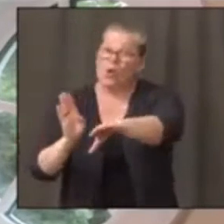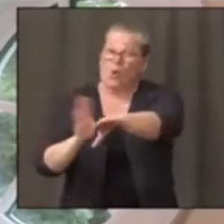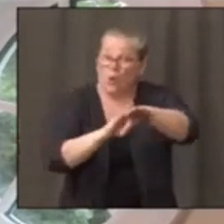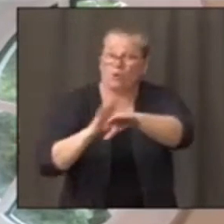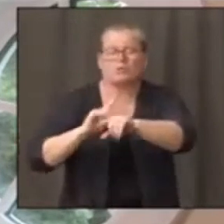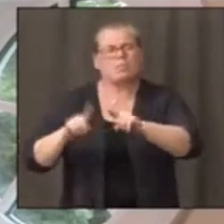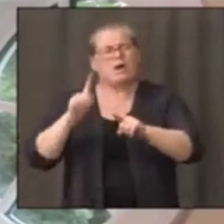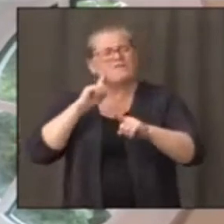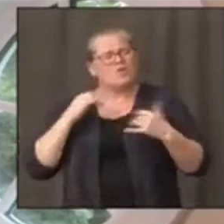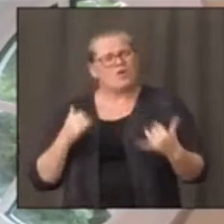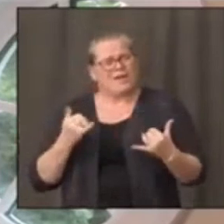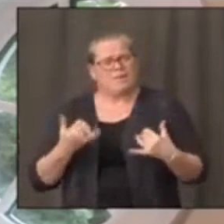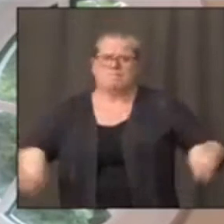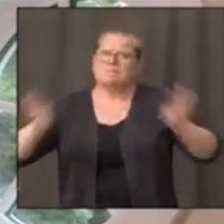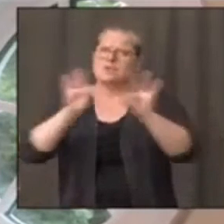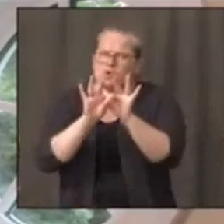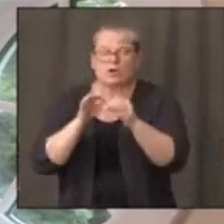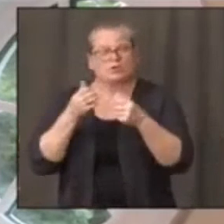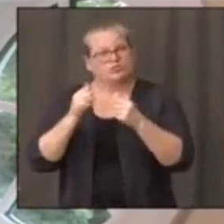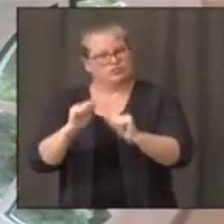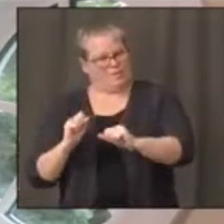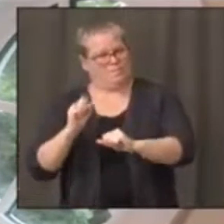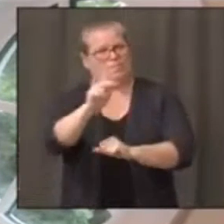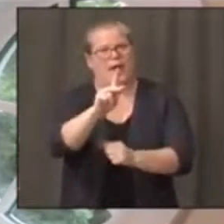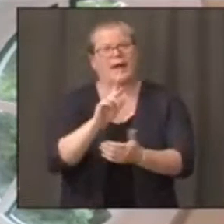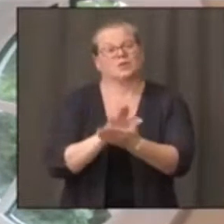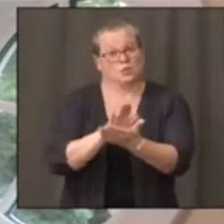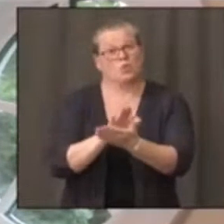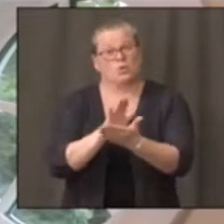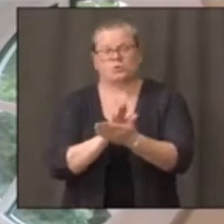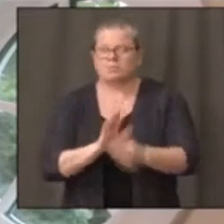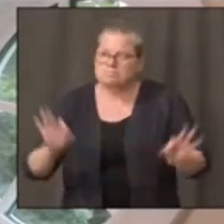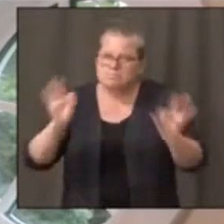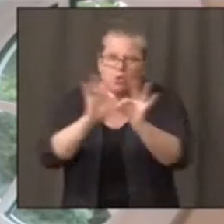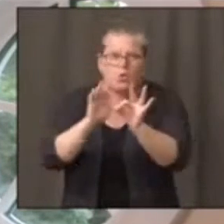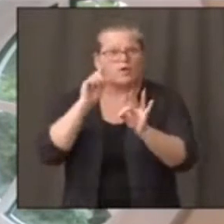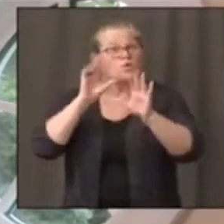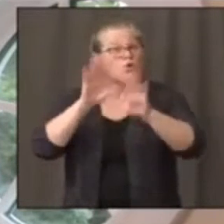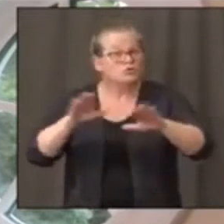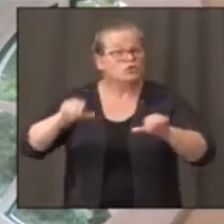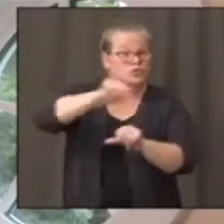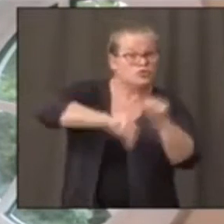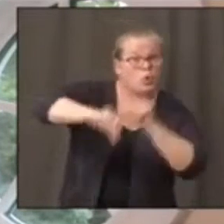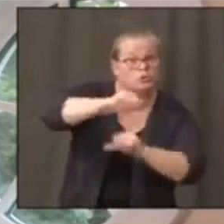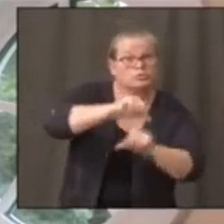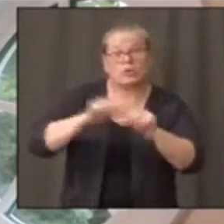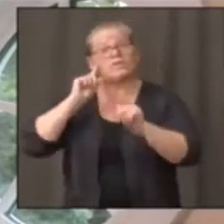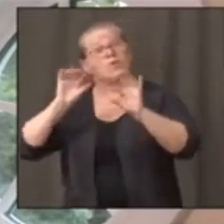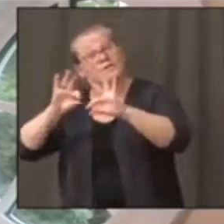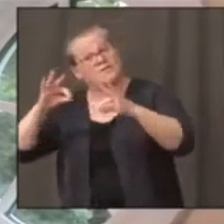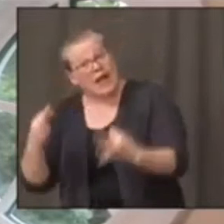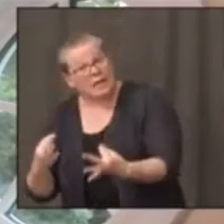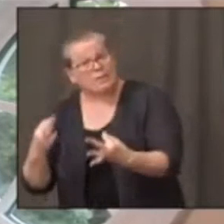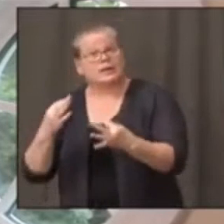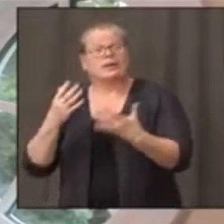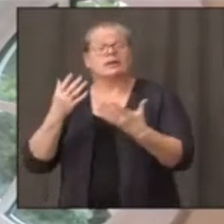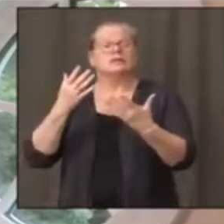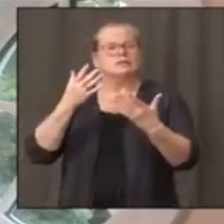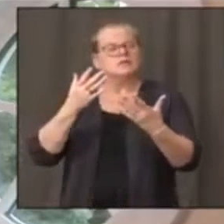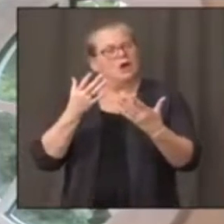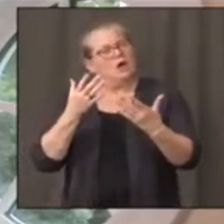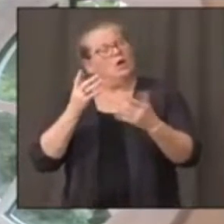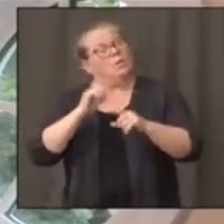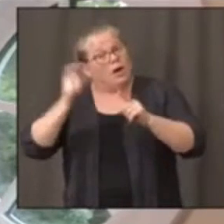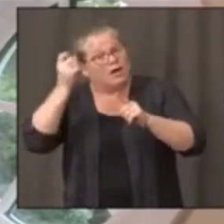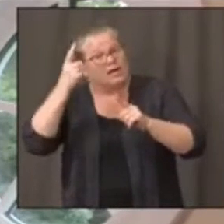education, their social well-being. It's important for families to try to get kids back into school. But it's important we do it with precautions to prevent outbreaks in the